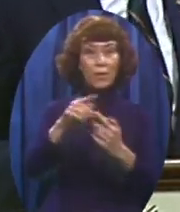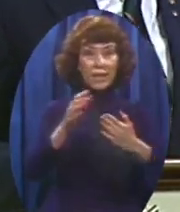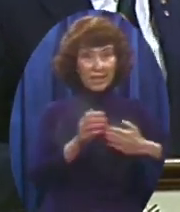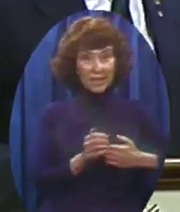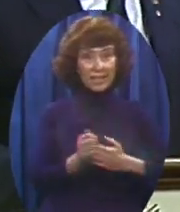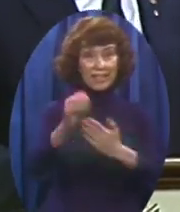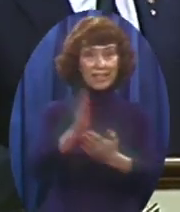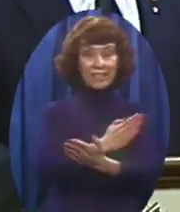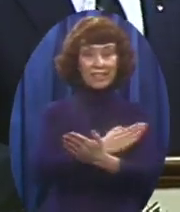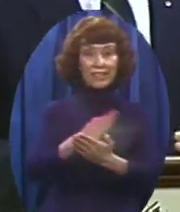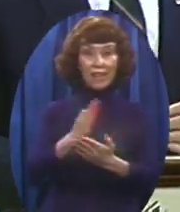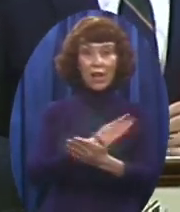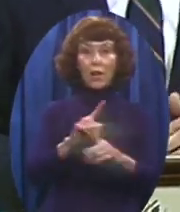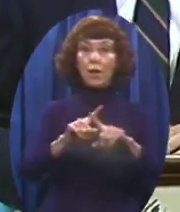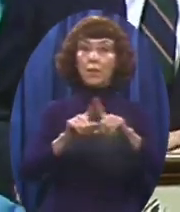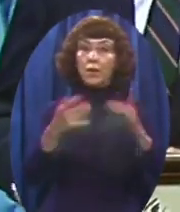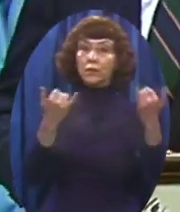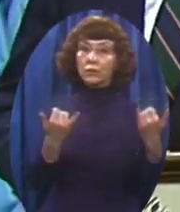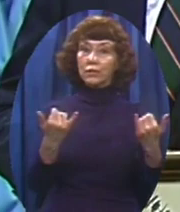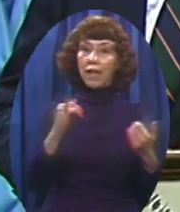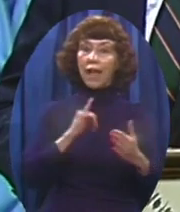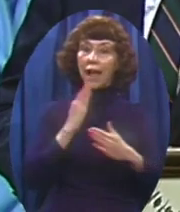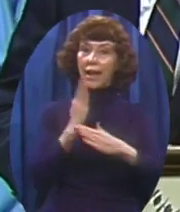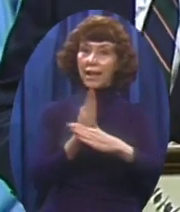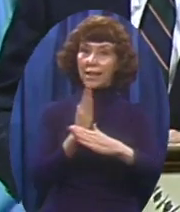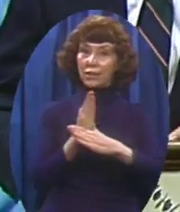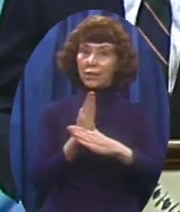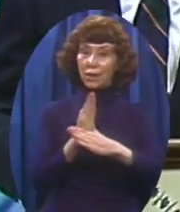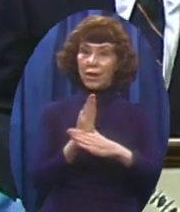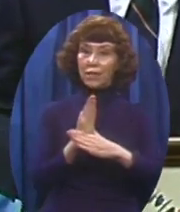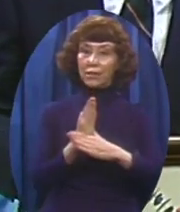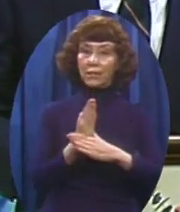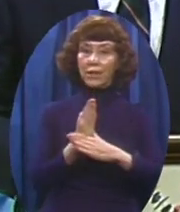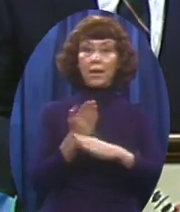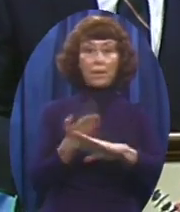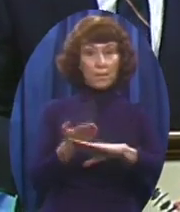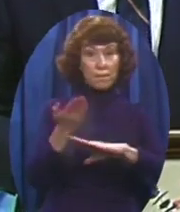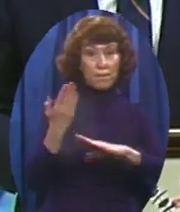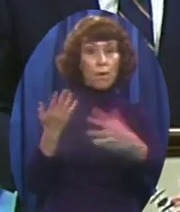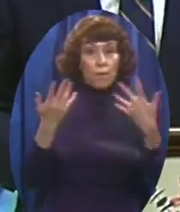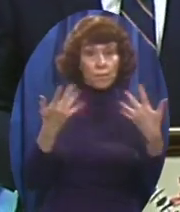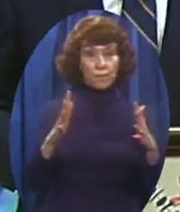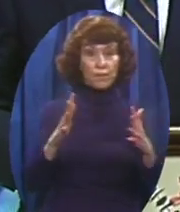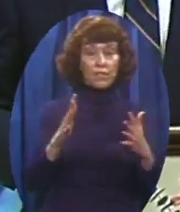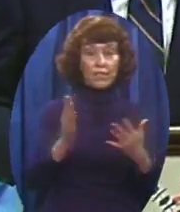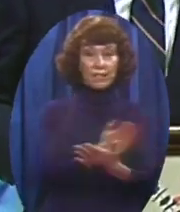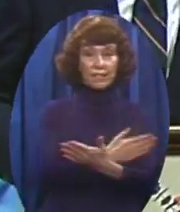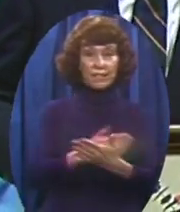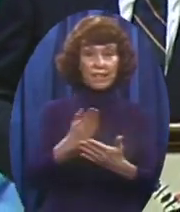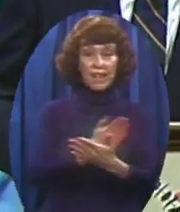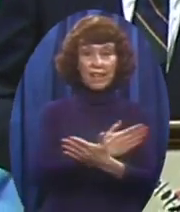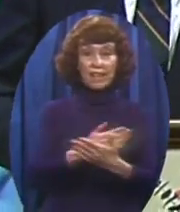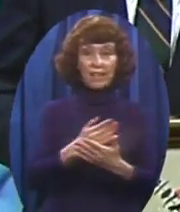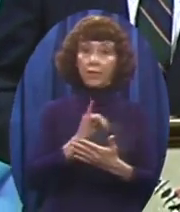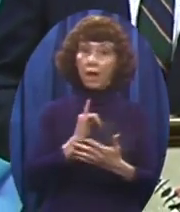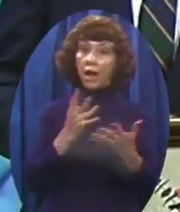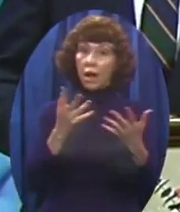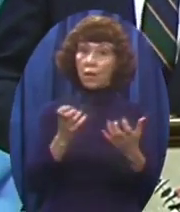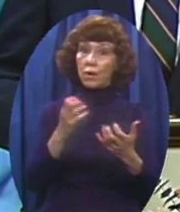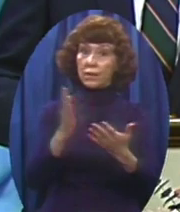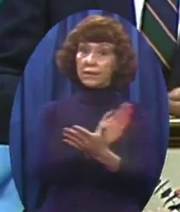last stanza. But before we do, and I want you to sing it, I mean really, as unto the Lord and at